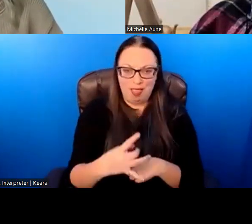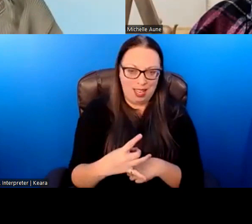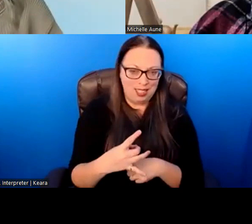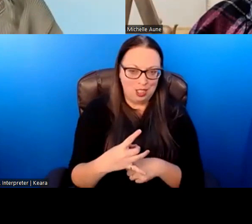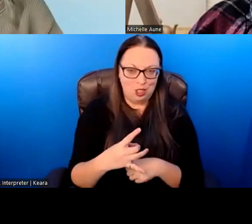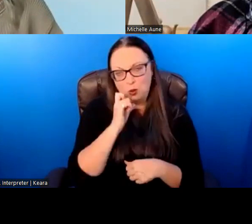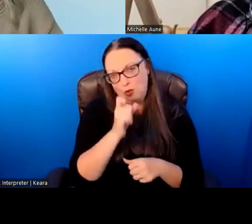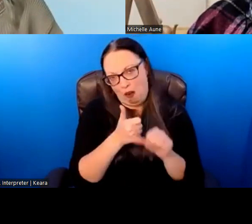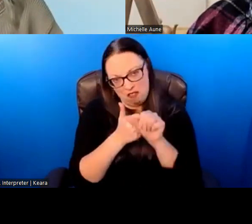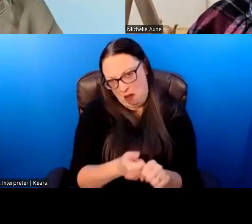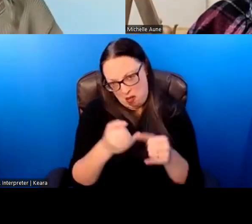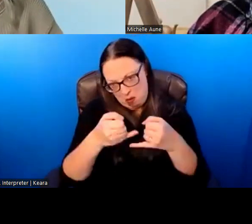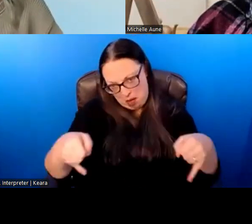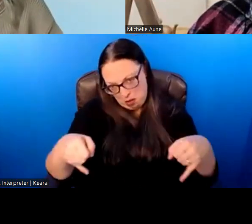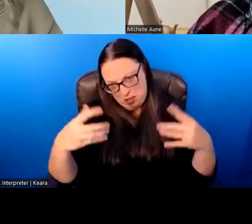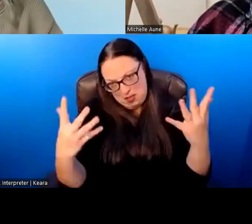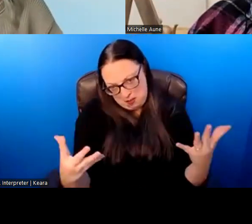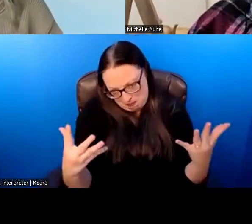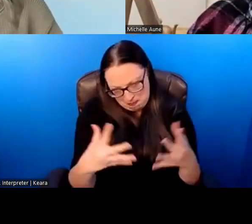follow them, but um,